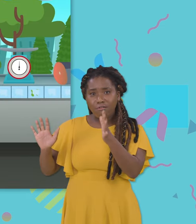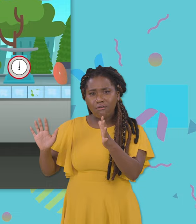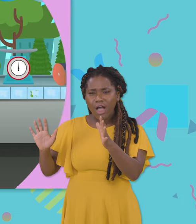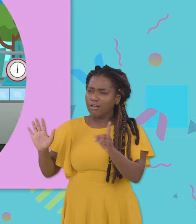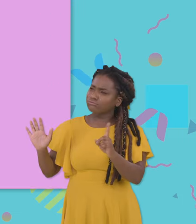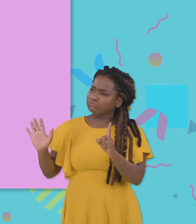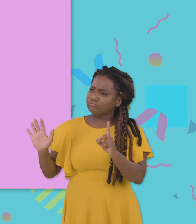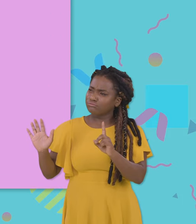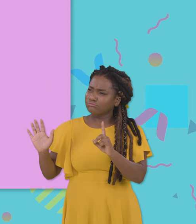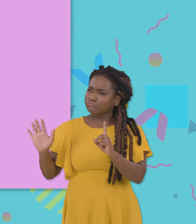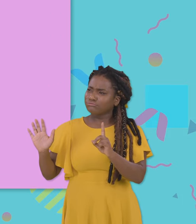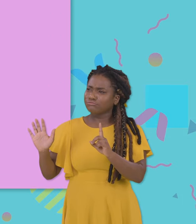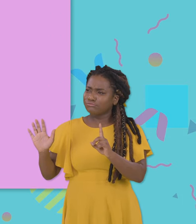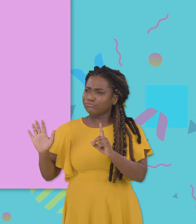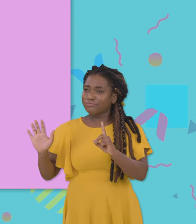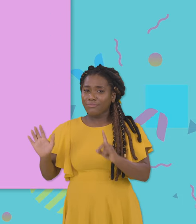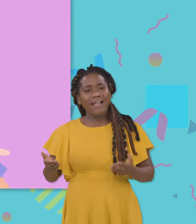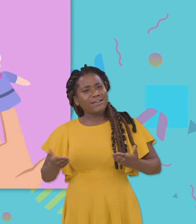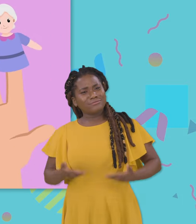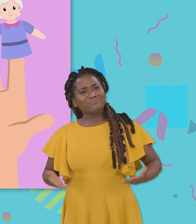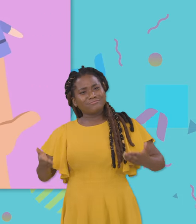Grandma Finger, where are you?